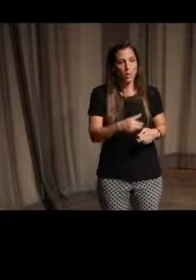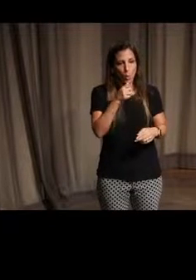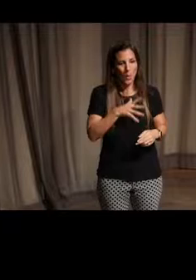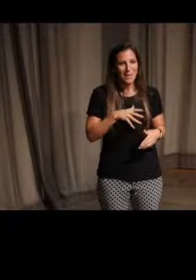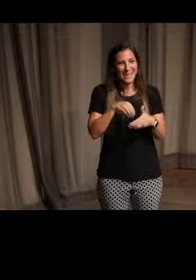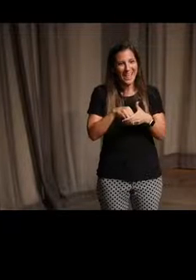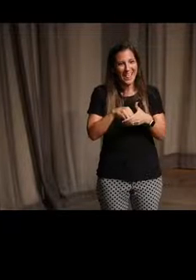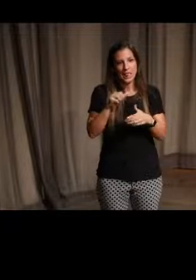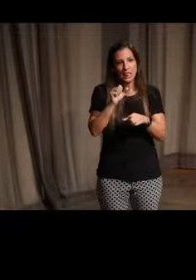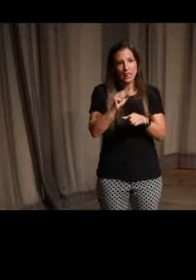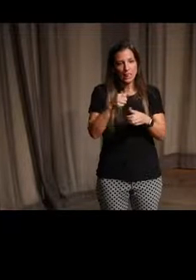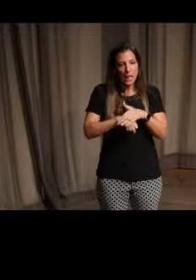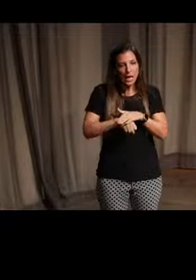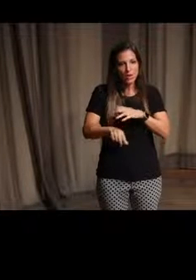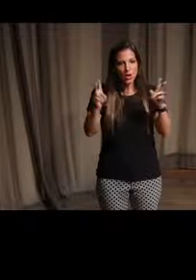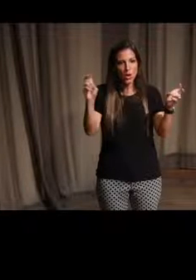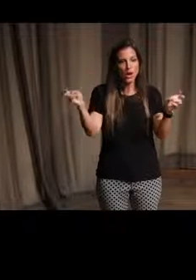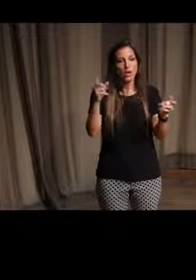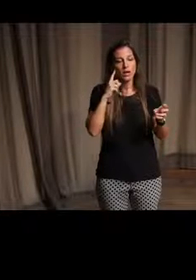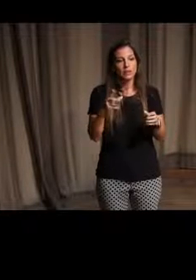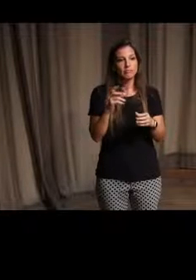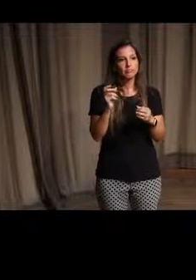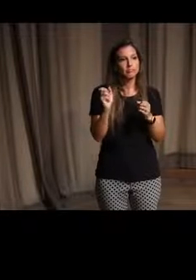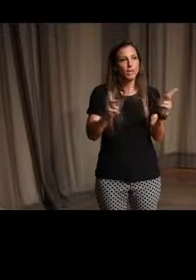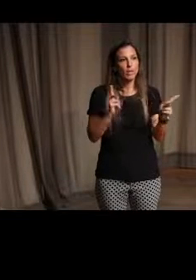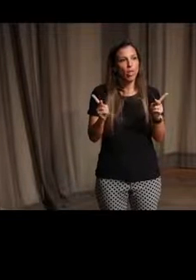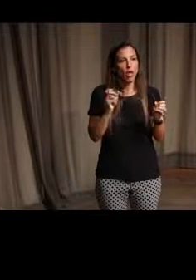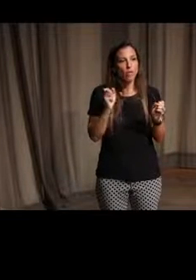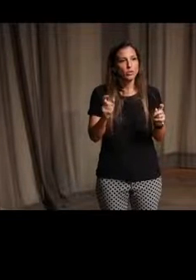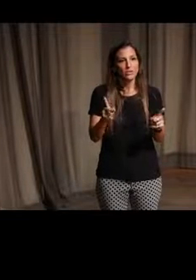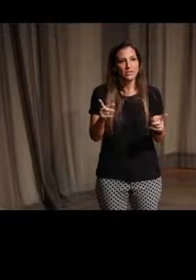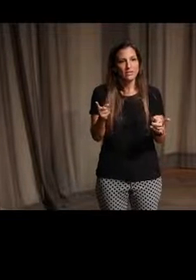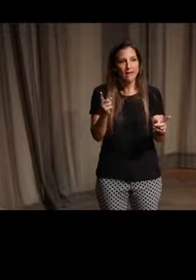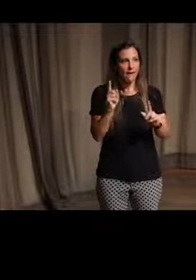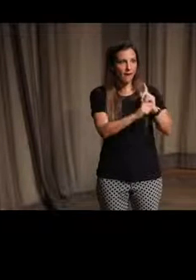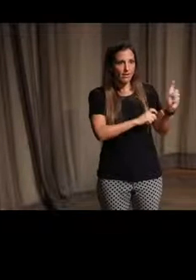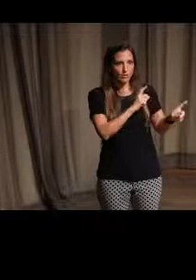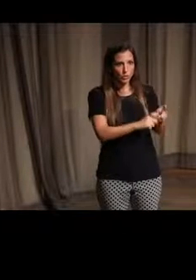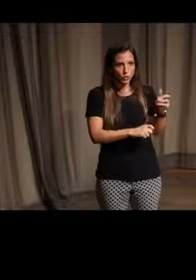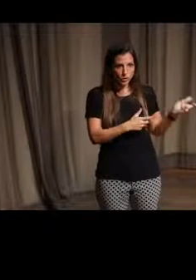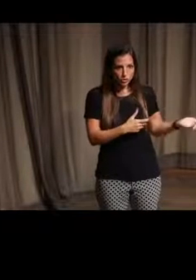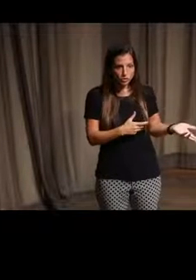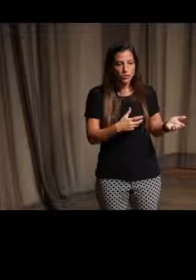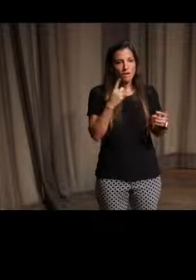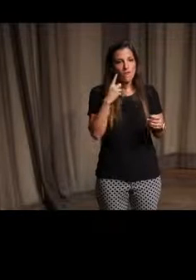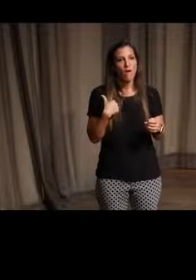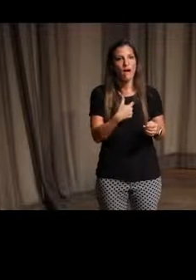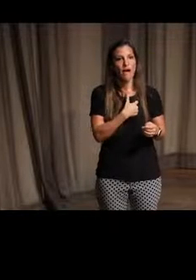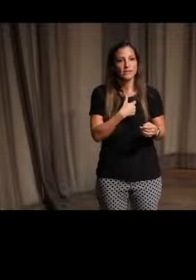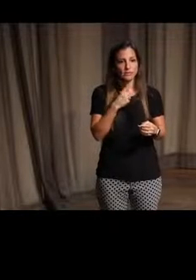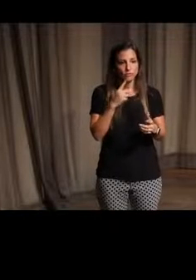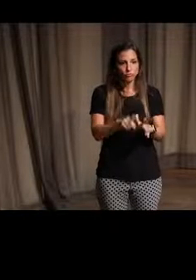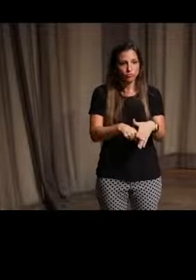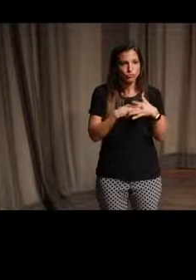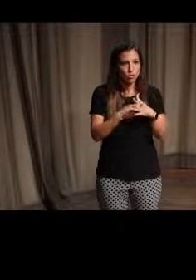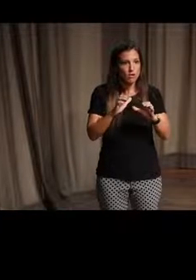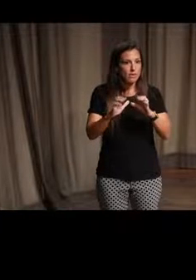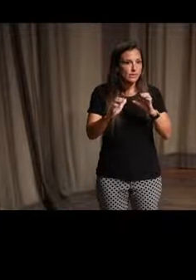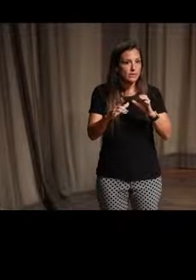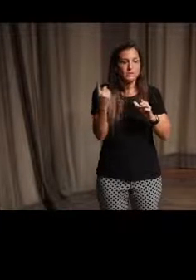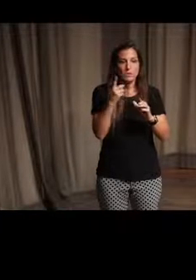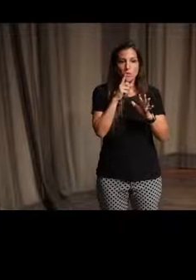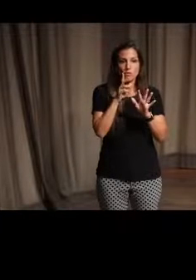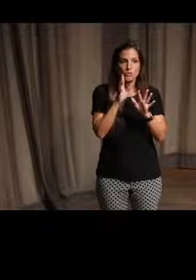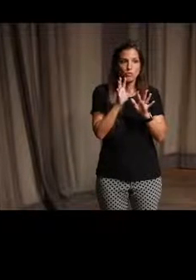detail, and also give people the opportunity to ask Antonia some questions and for us to just have a conversation about something that's